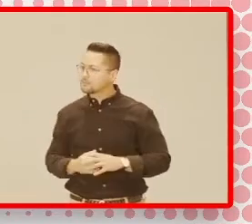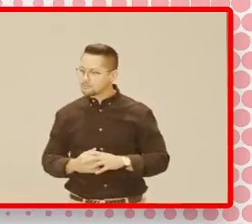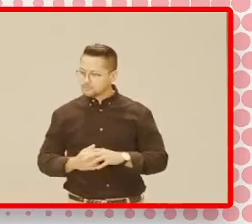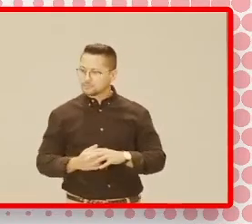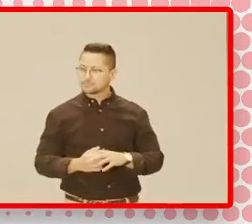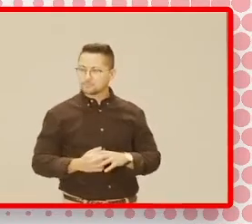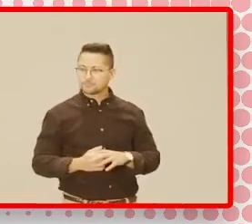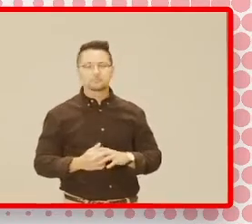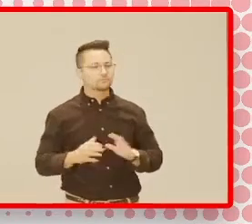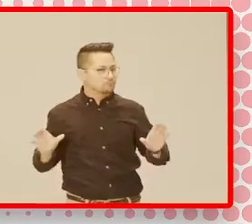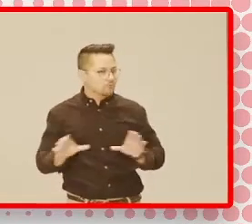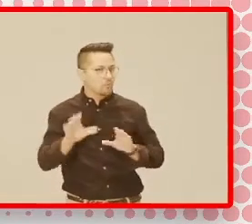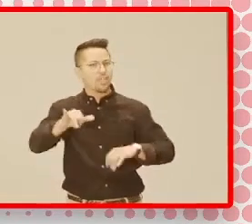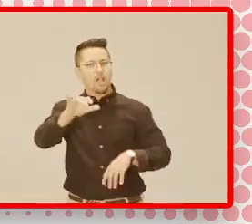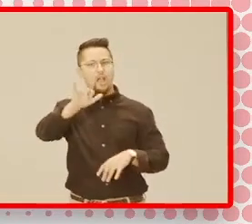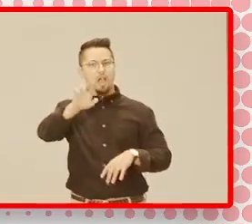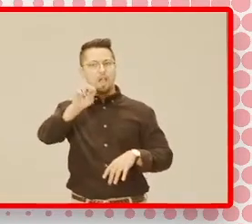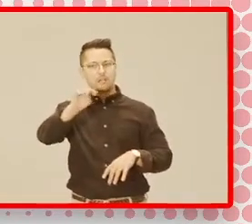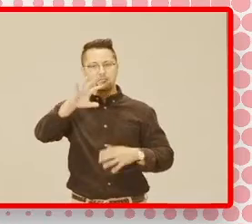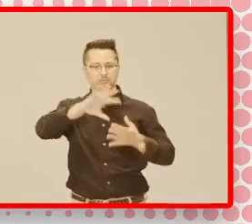Ironman